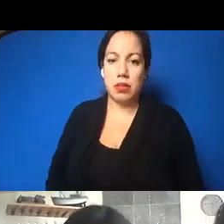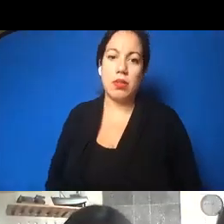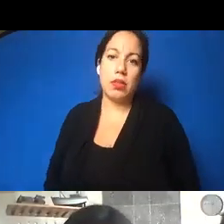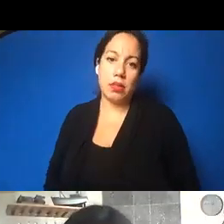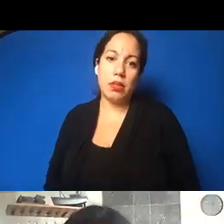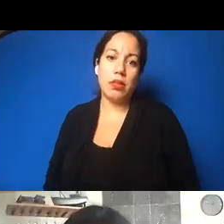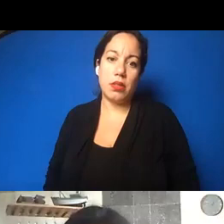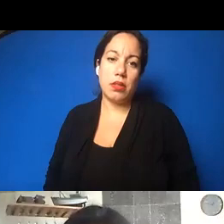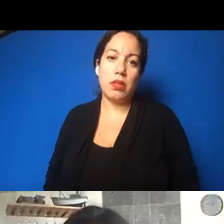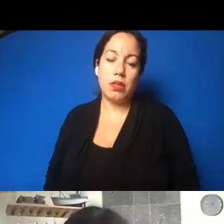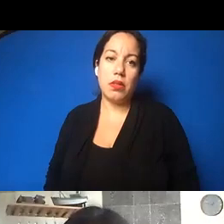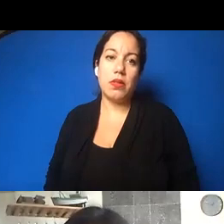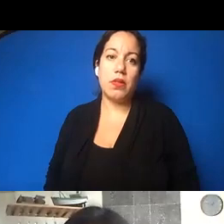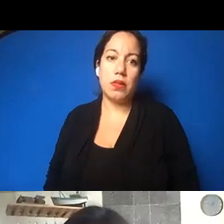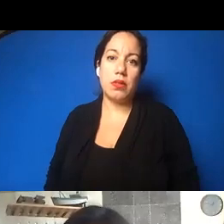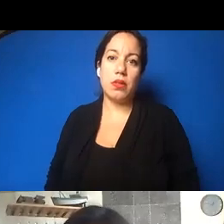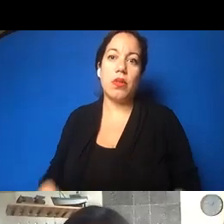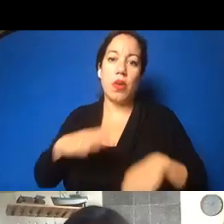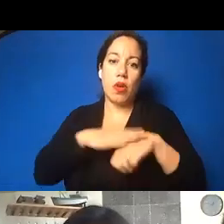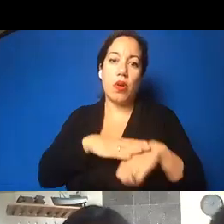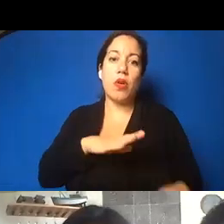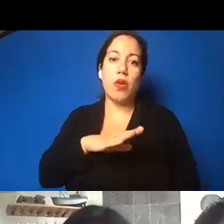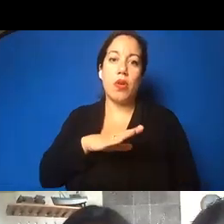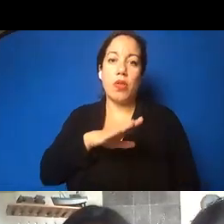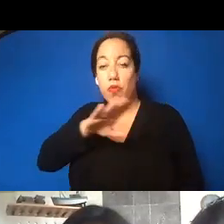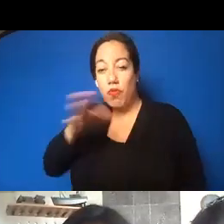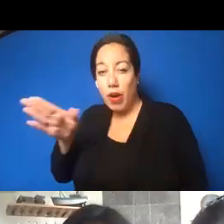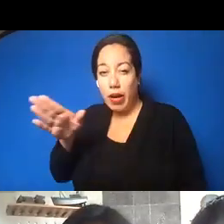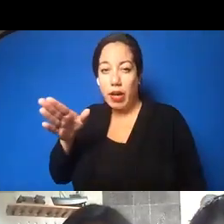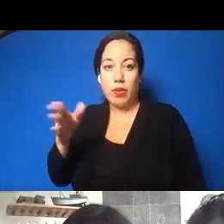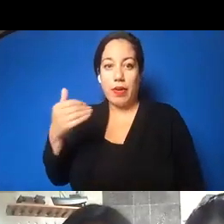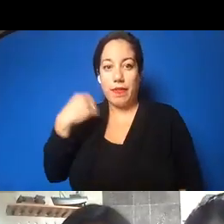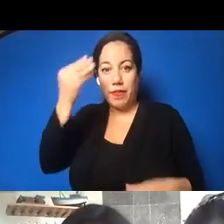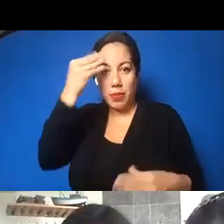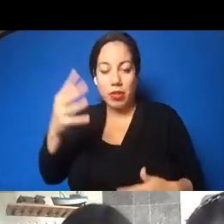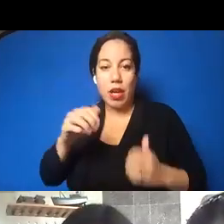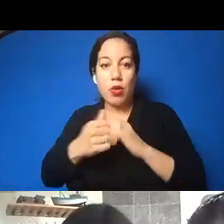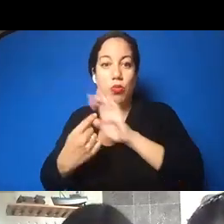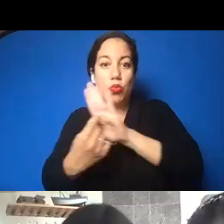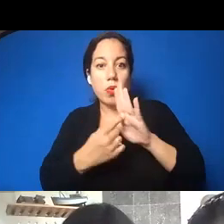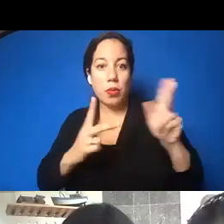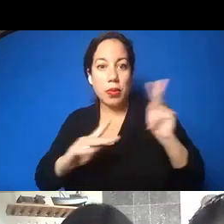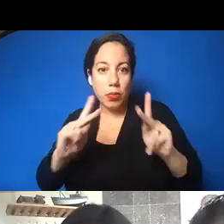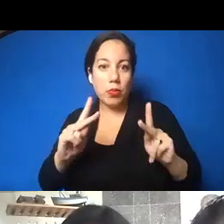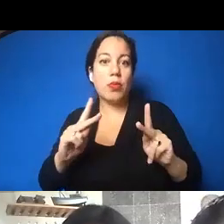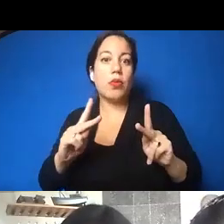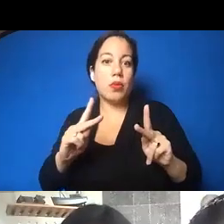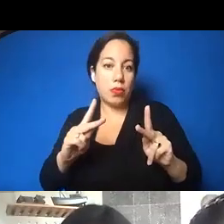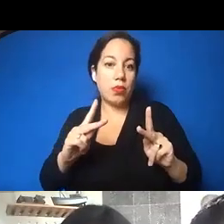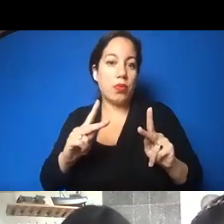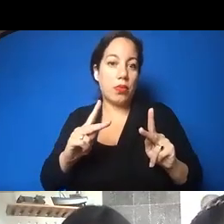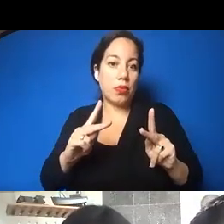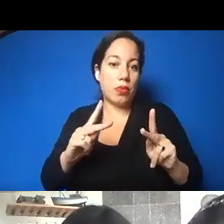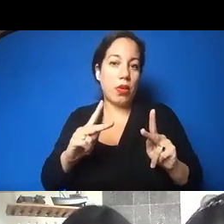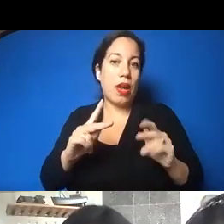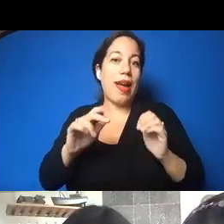So on the right we have information of how some people of the Mapuche ethnicity are thinking about